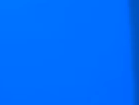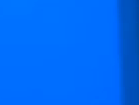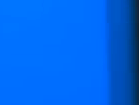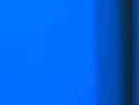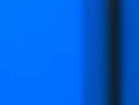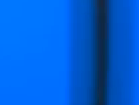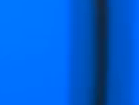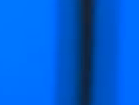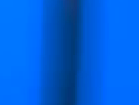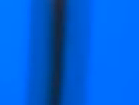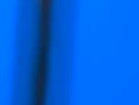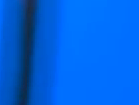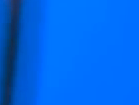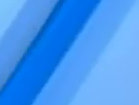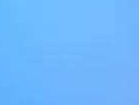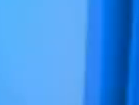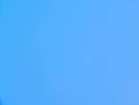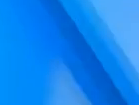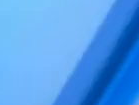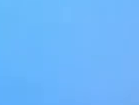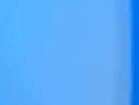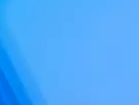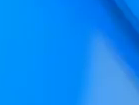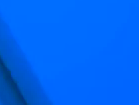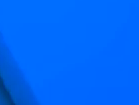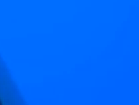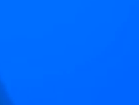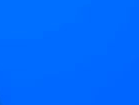This is ZNS Total Sports.